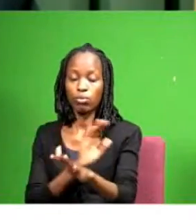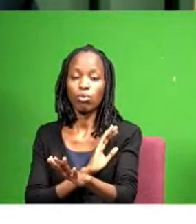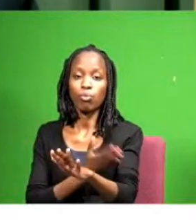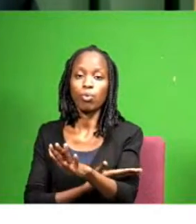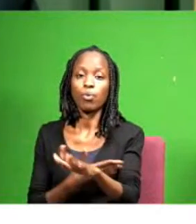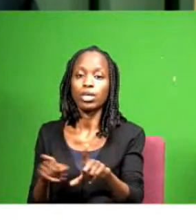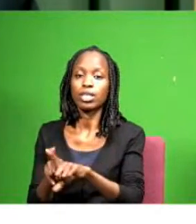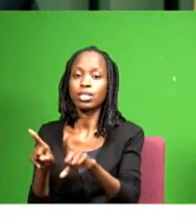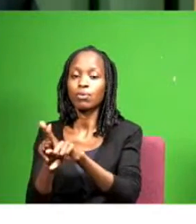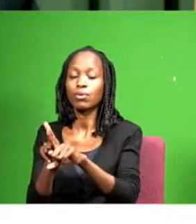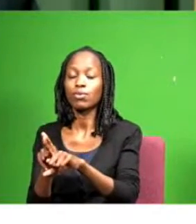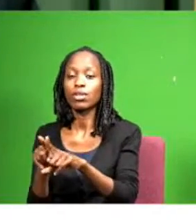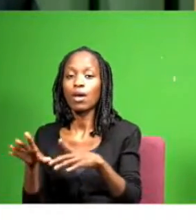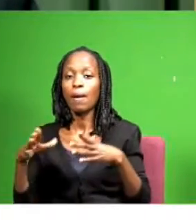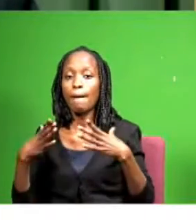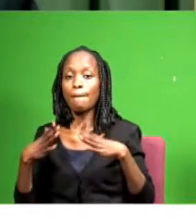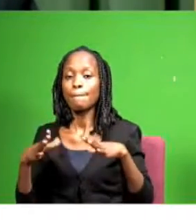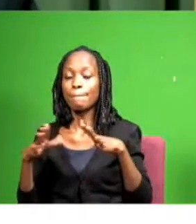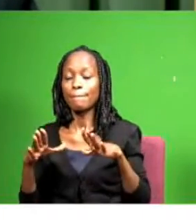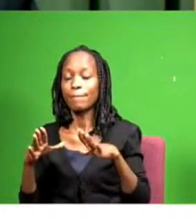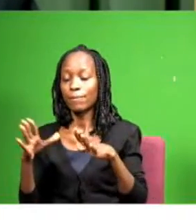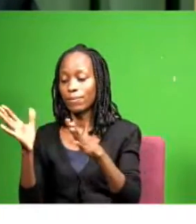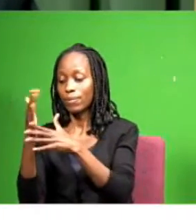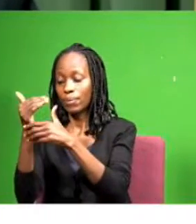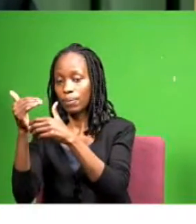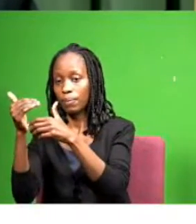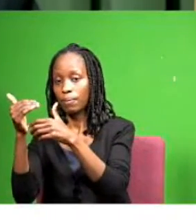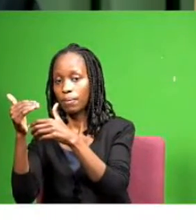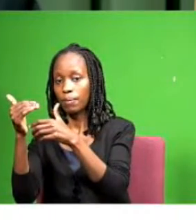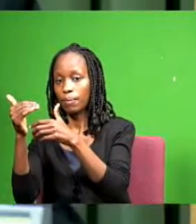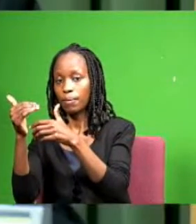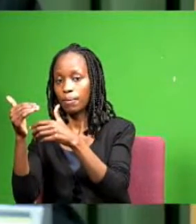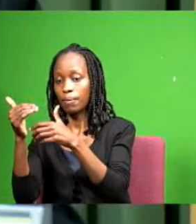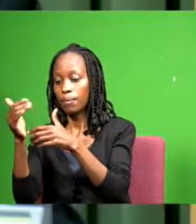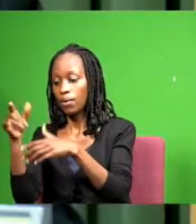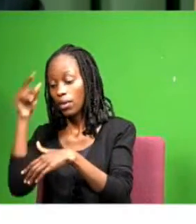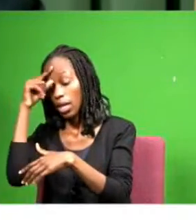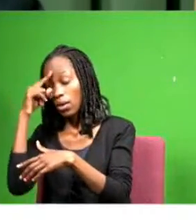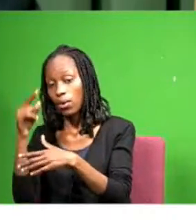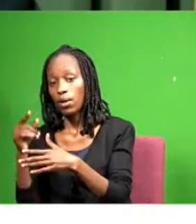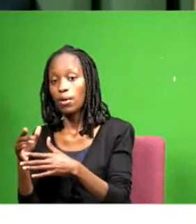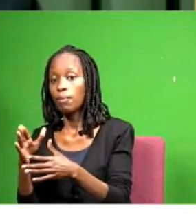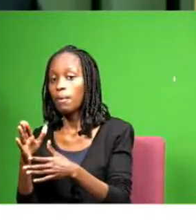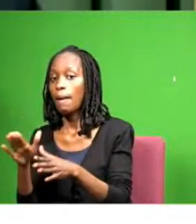as members of the executive will also be members of the legislature.